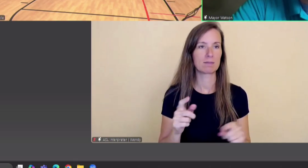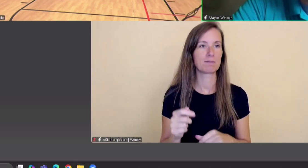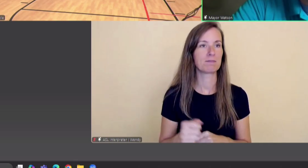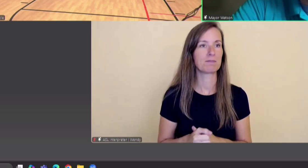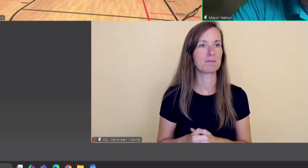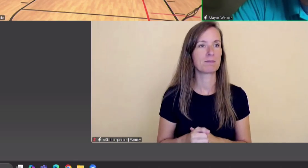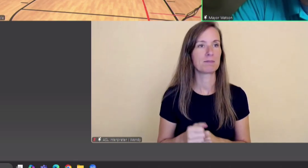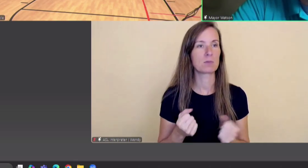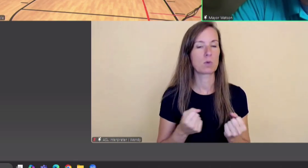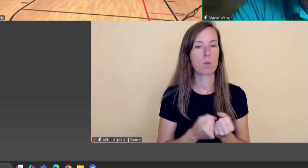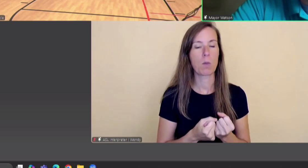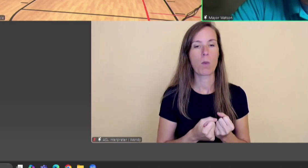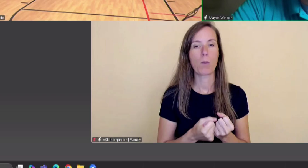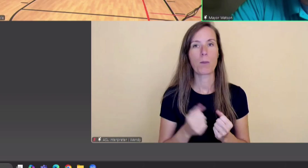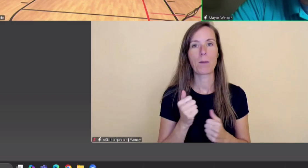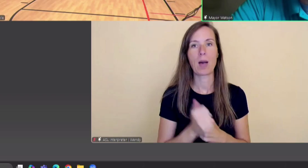input.